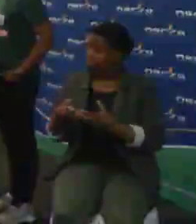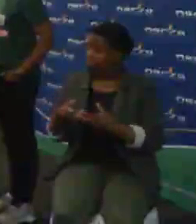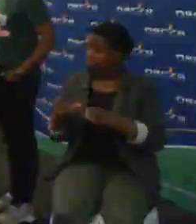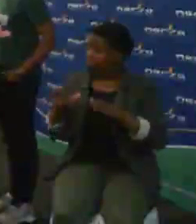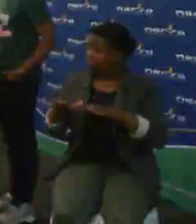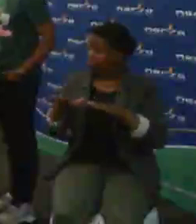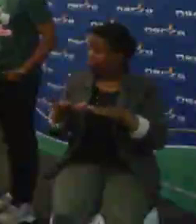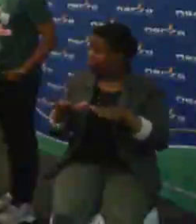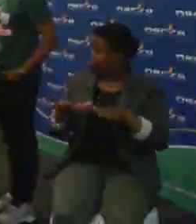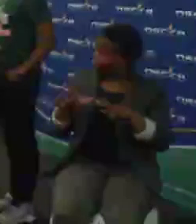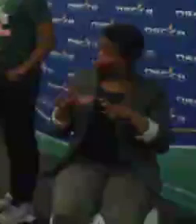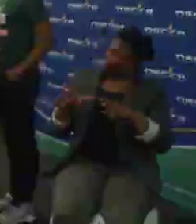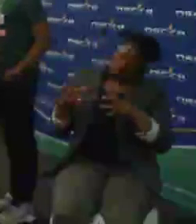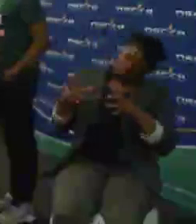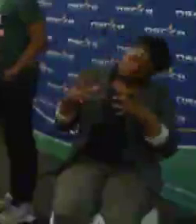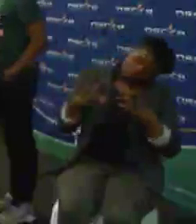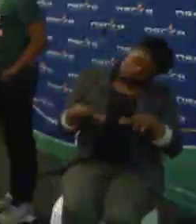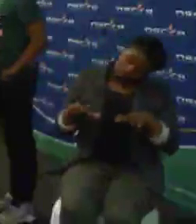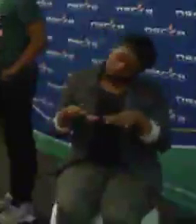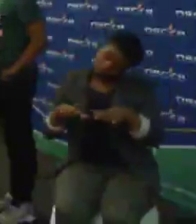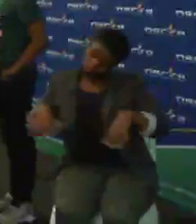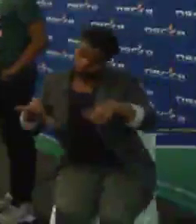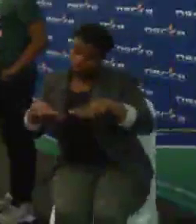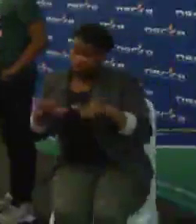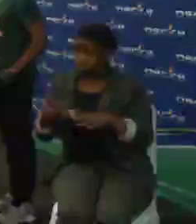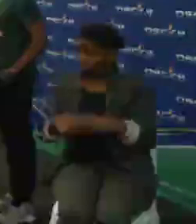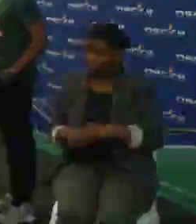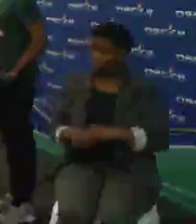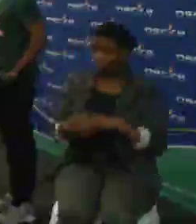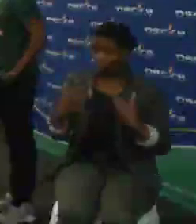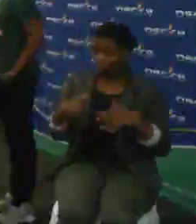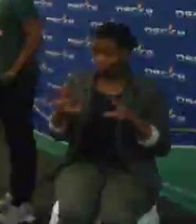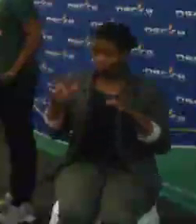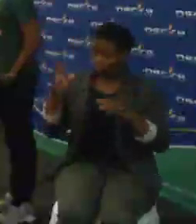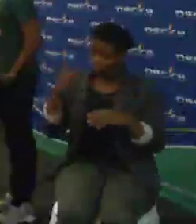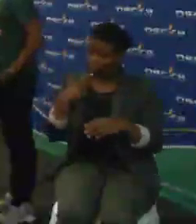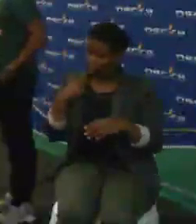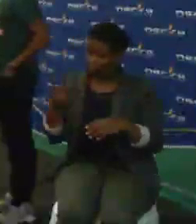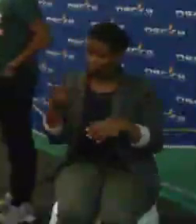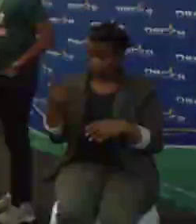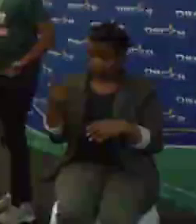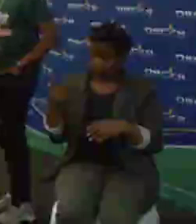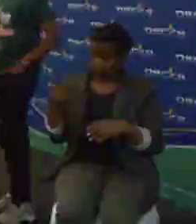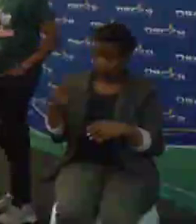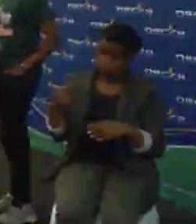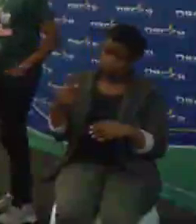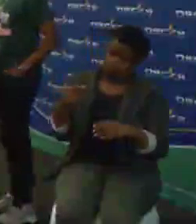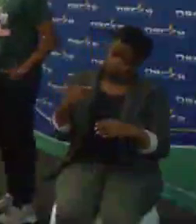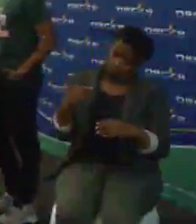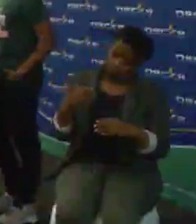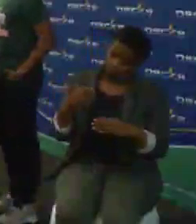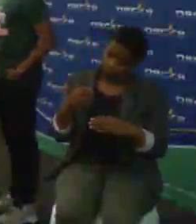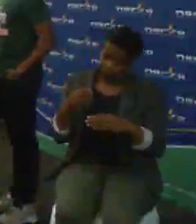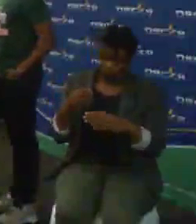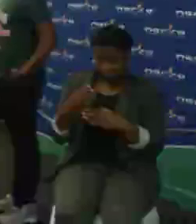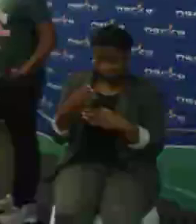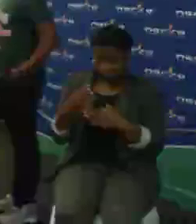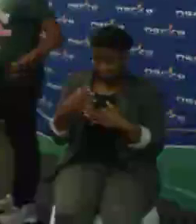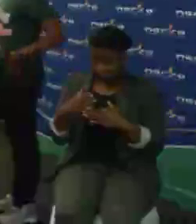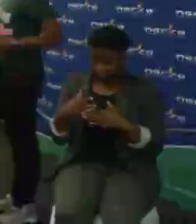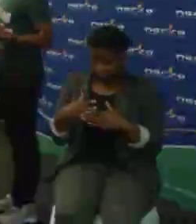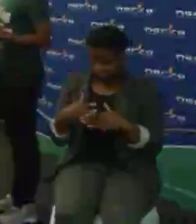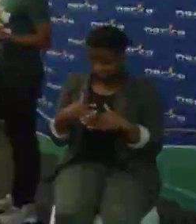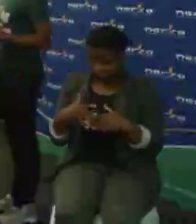under Greenpeace. Just to start off, to say that it's very rare to